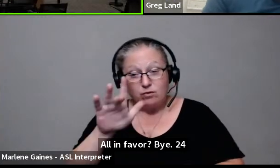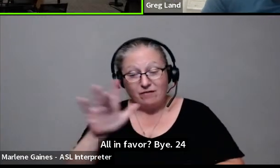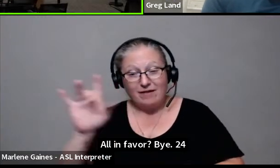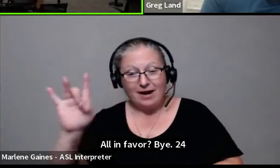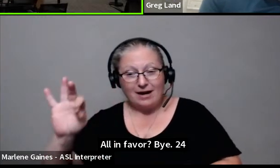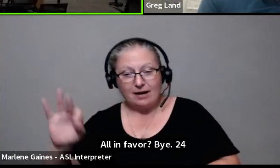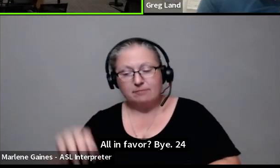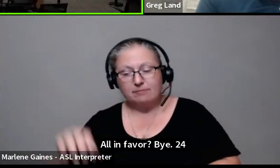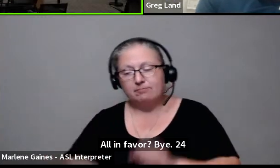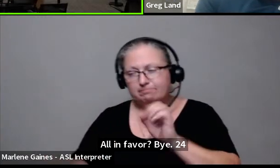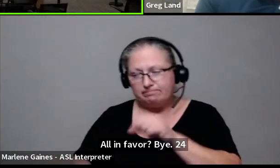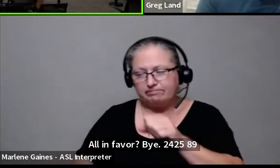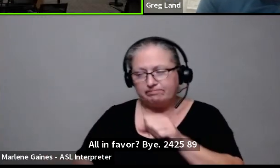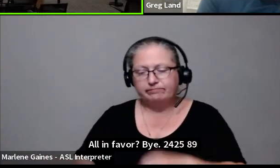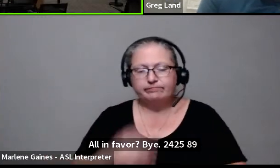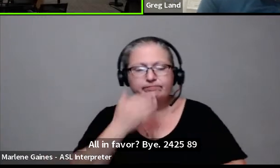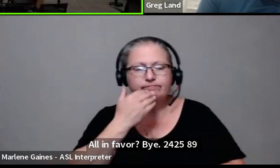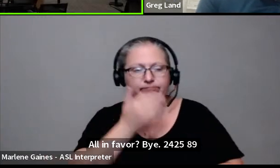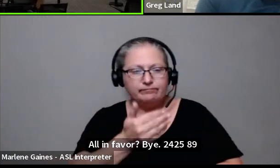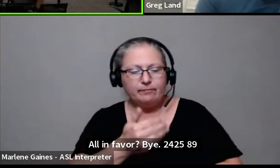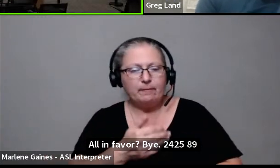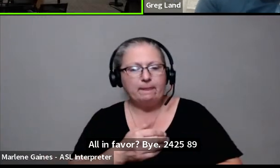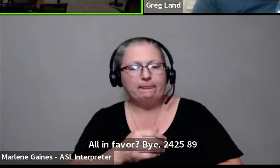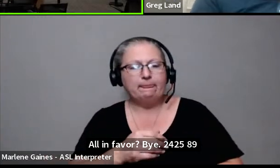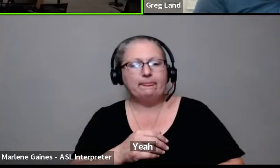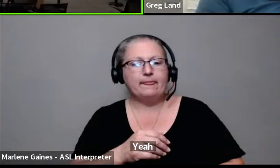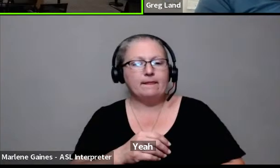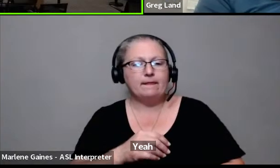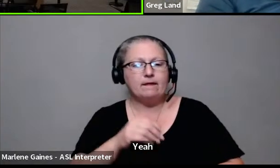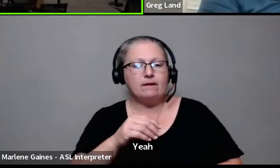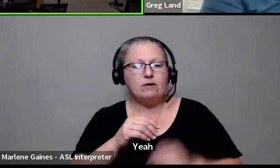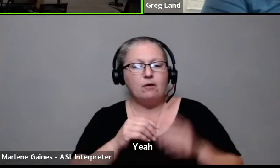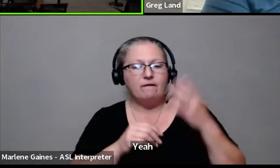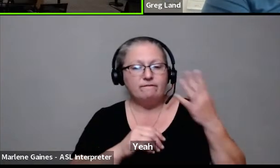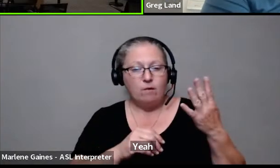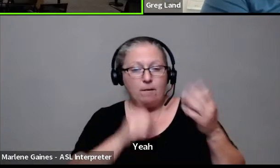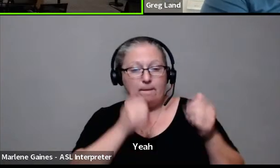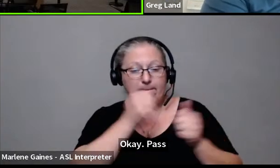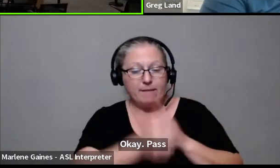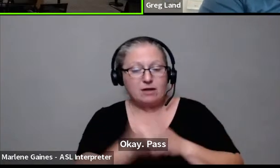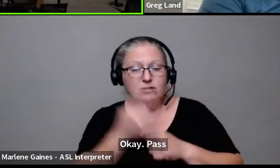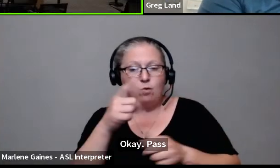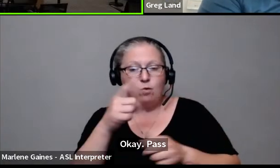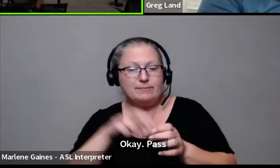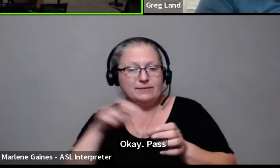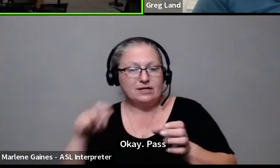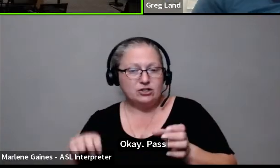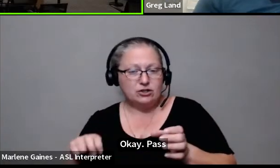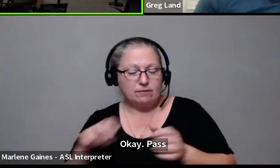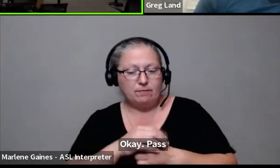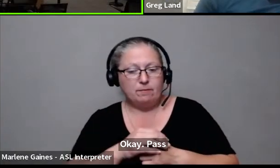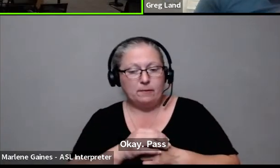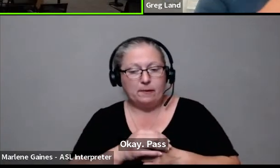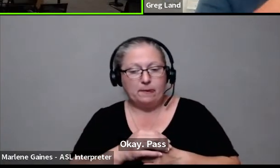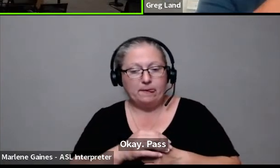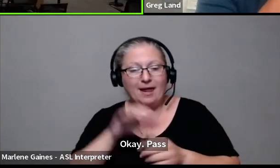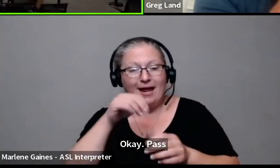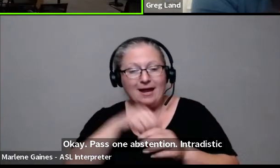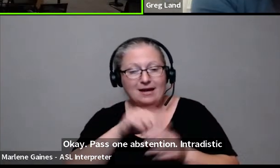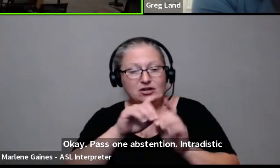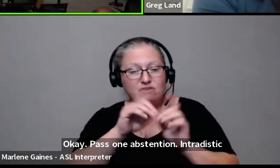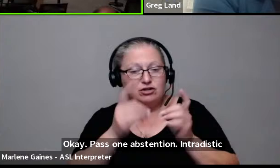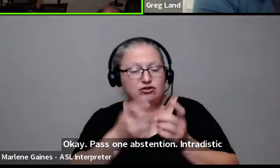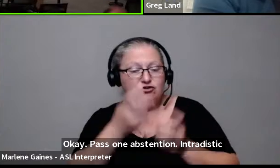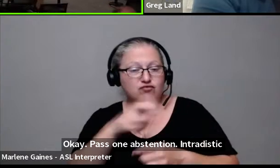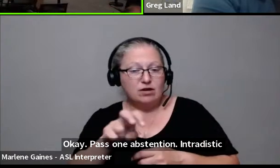Yeah. Thank you. Okay, so for pass, one abstention. Interdistrict